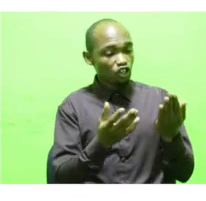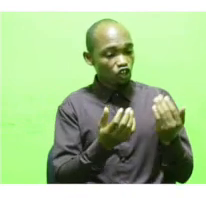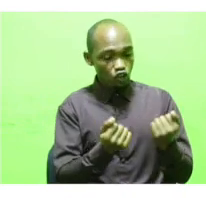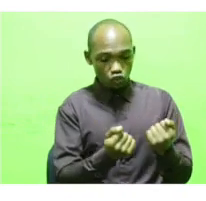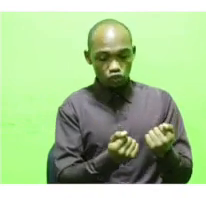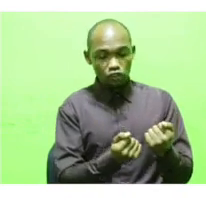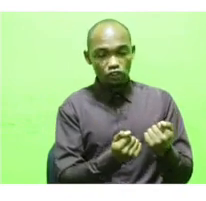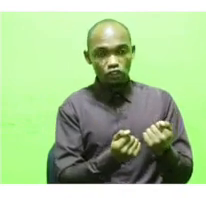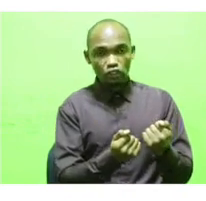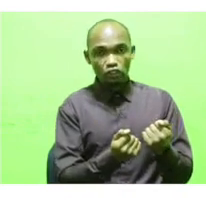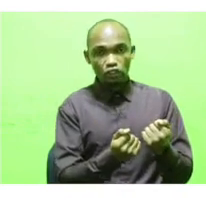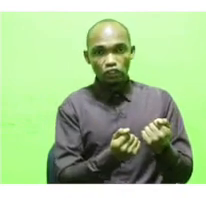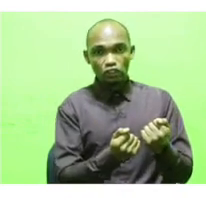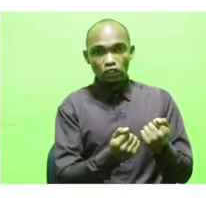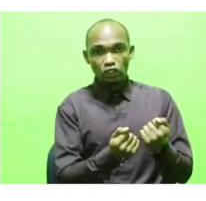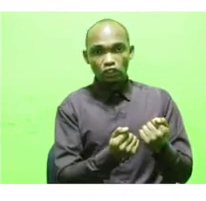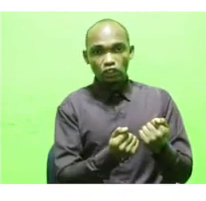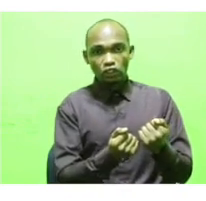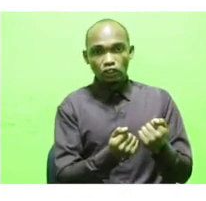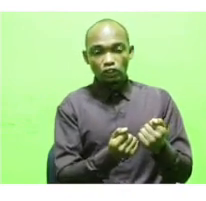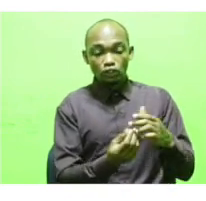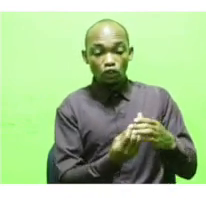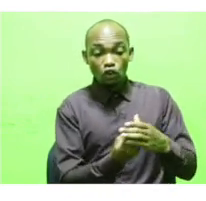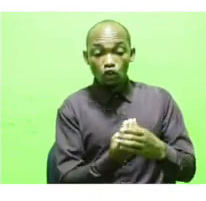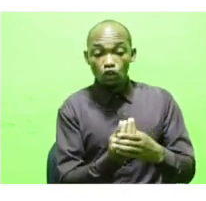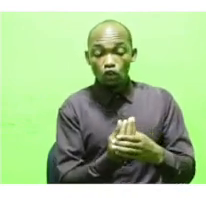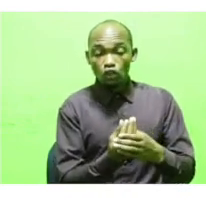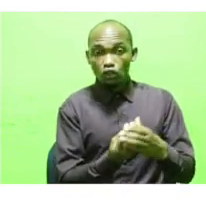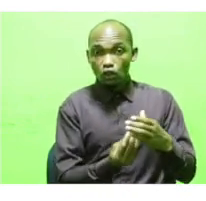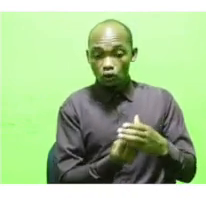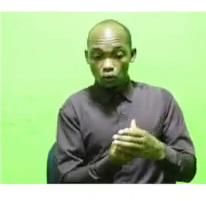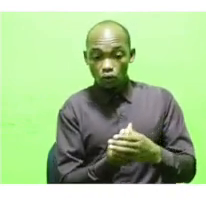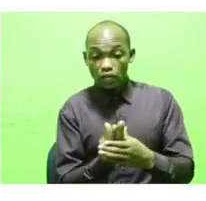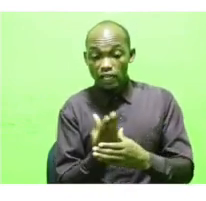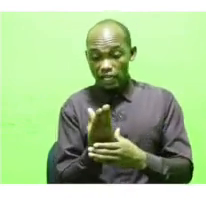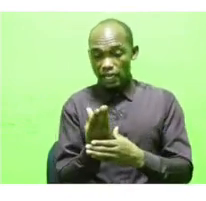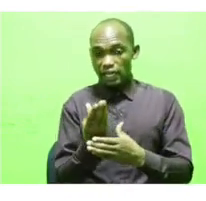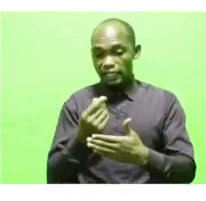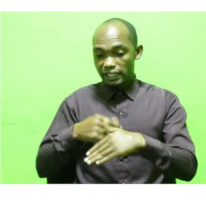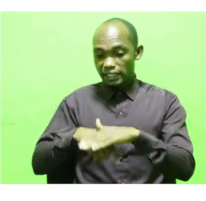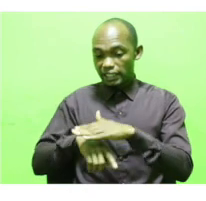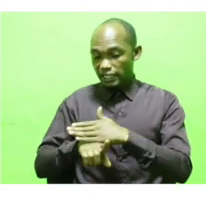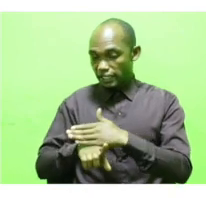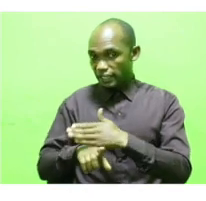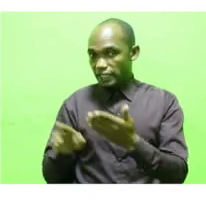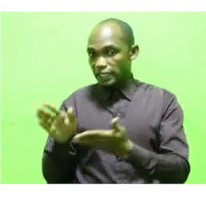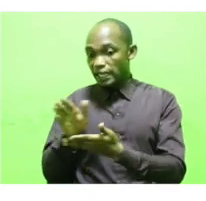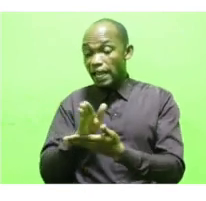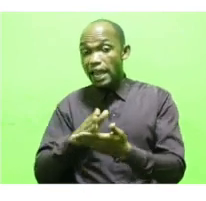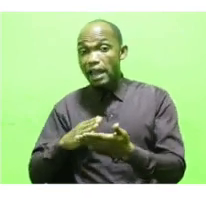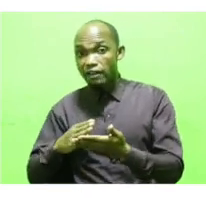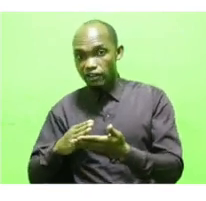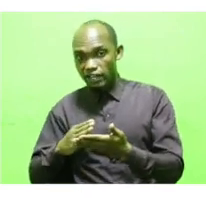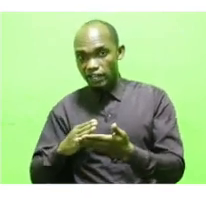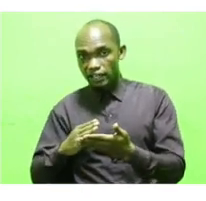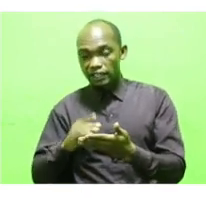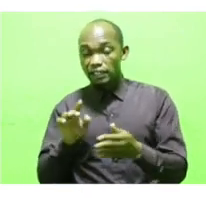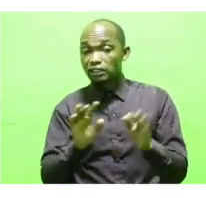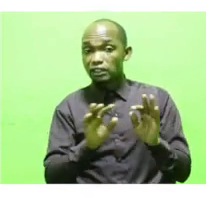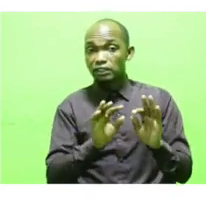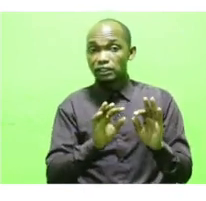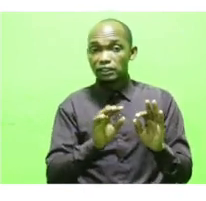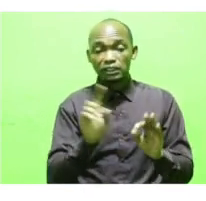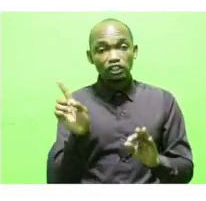does not grow, does not germinate, due to the fact that it has not found favorable